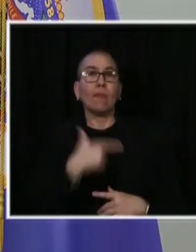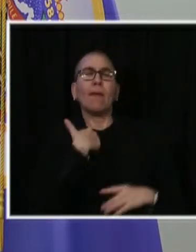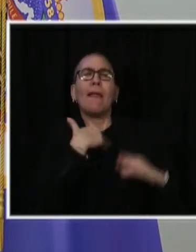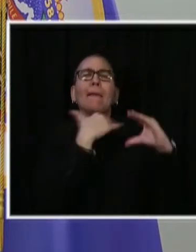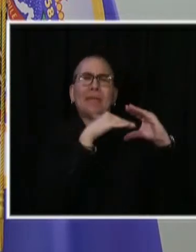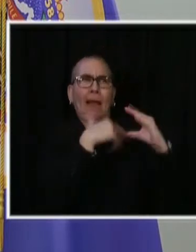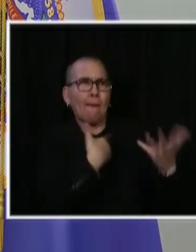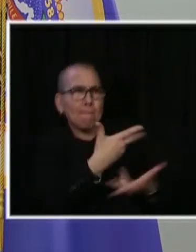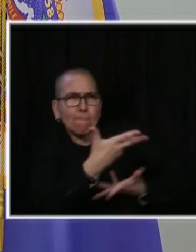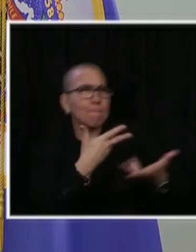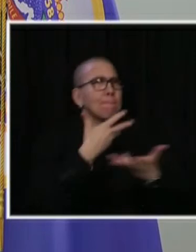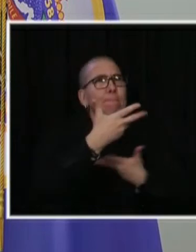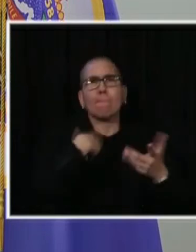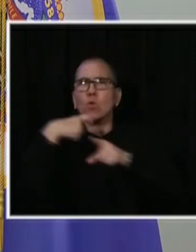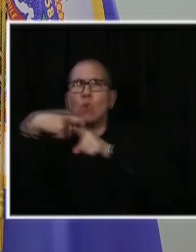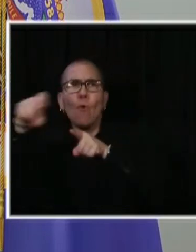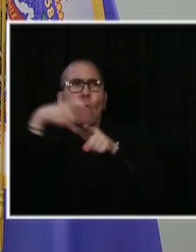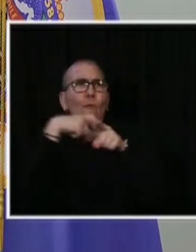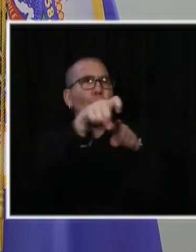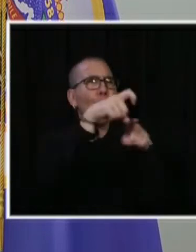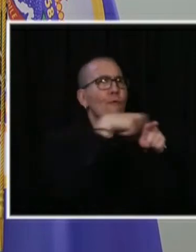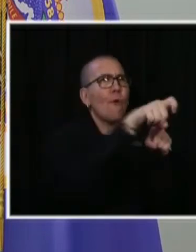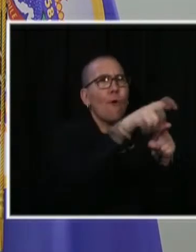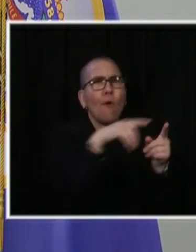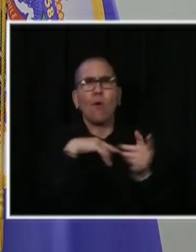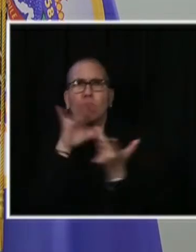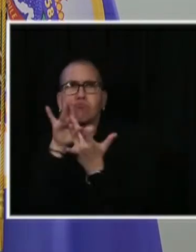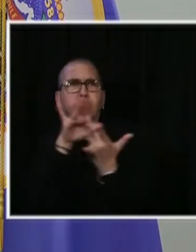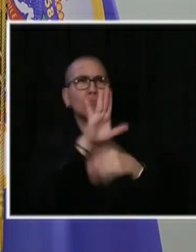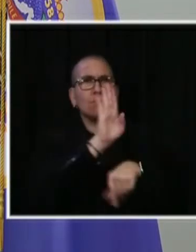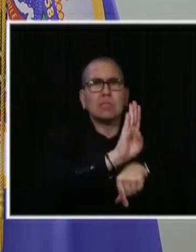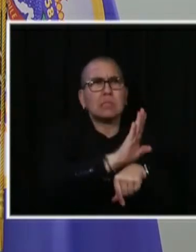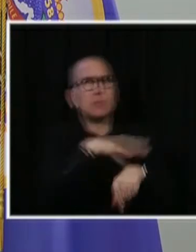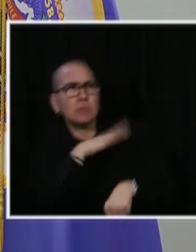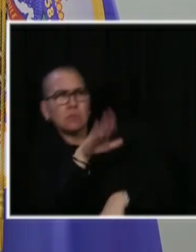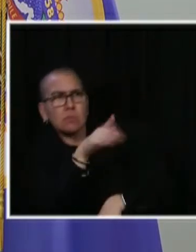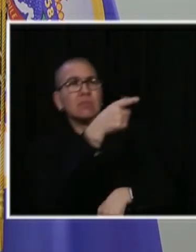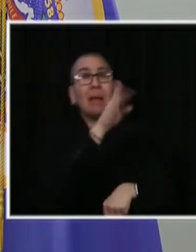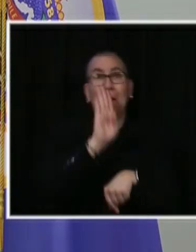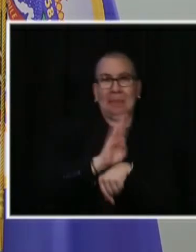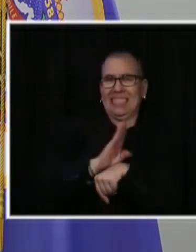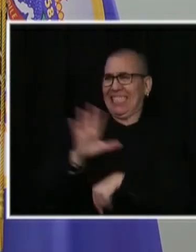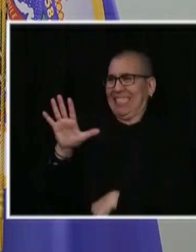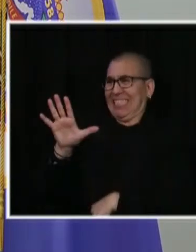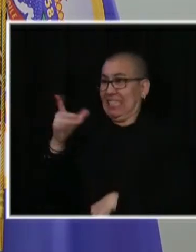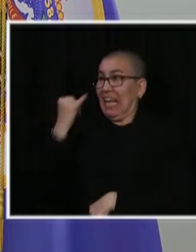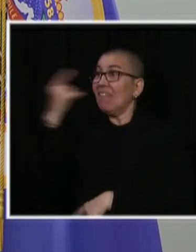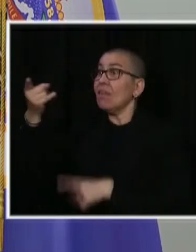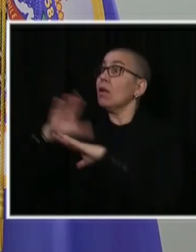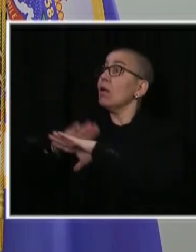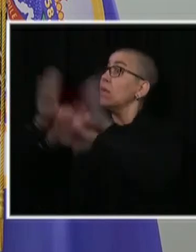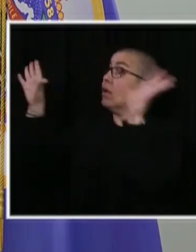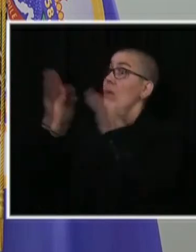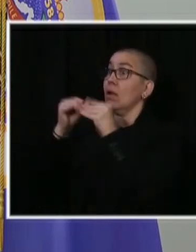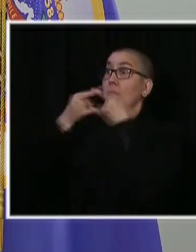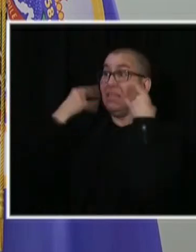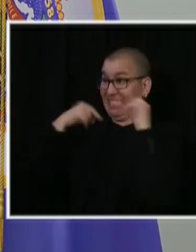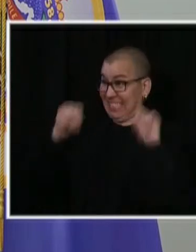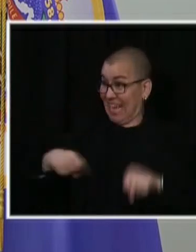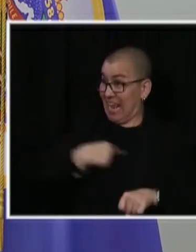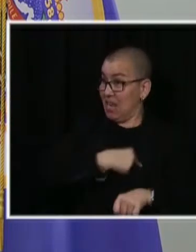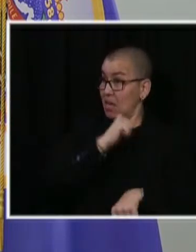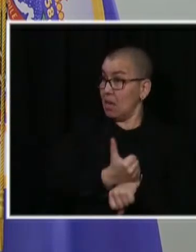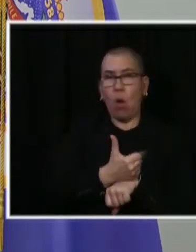know that some caution here is advisable and that staging things out might be useful for some businesses. That kind of consumer confidence that's